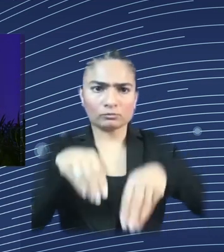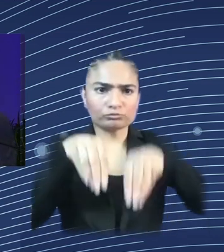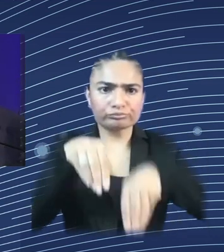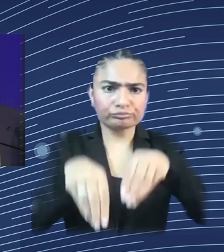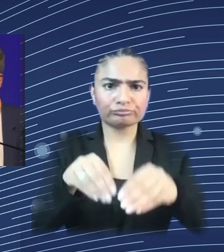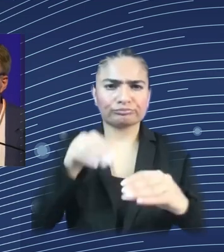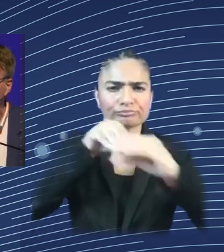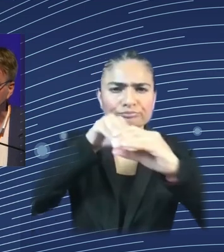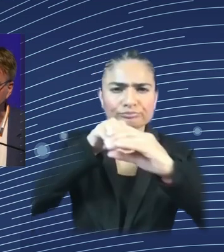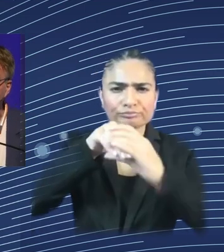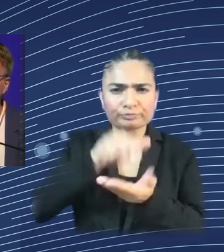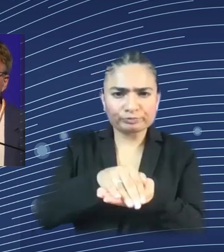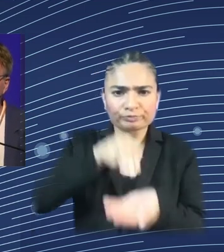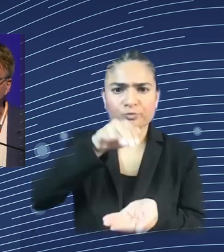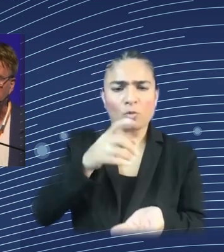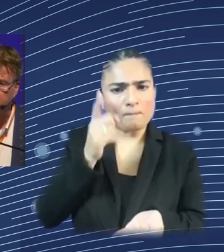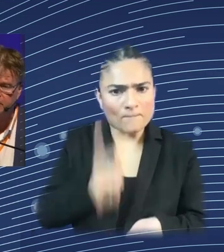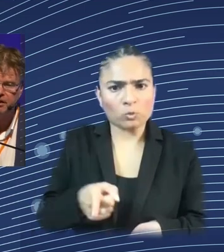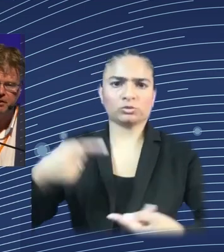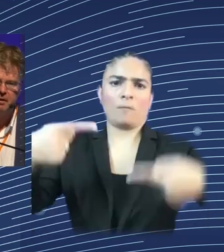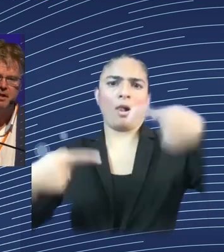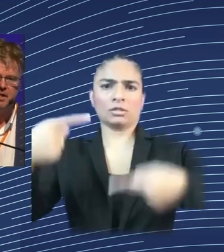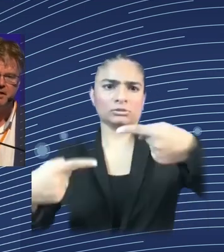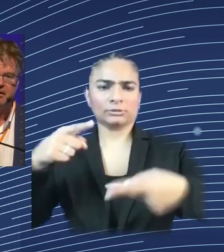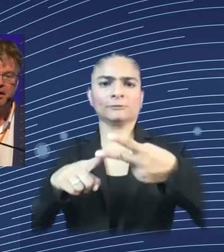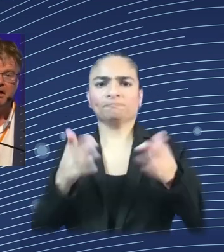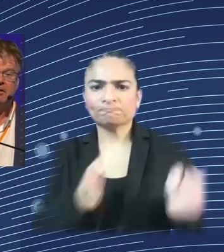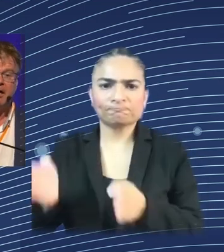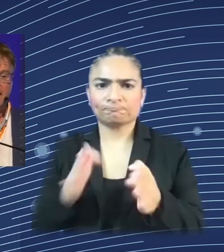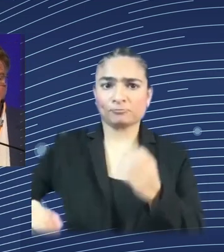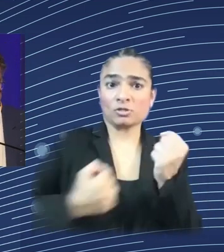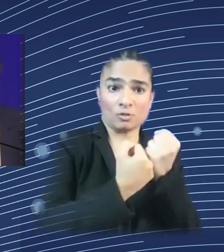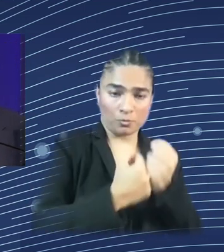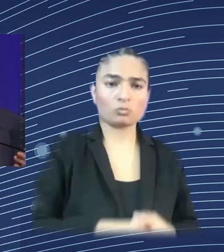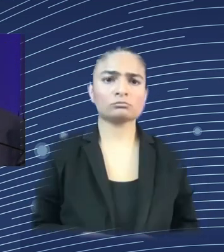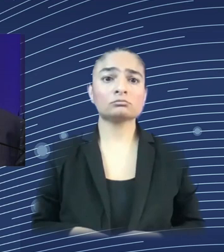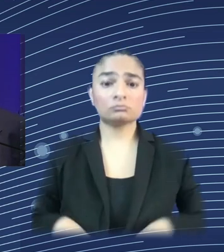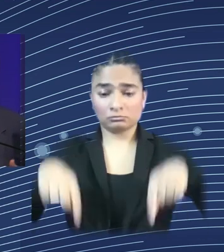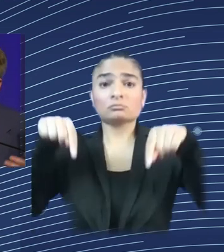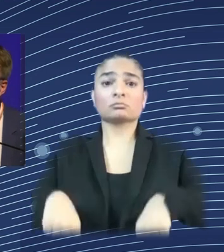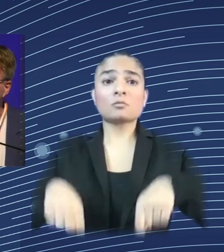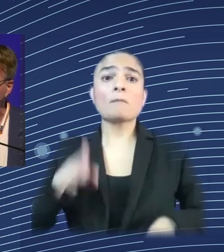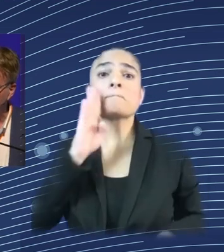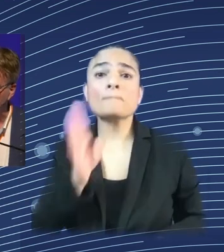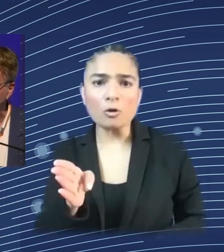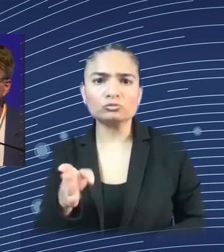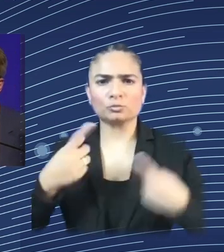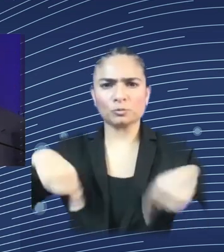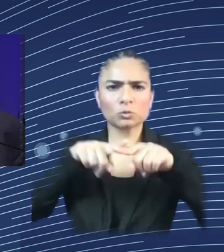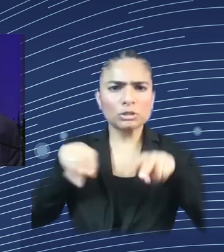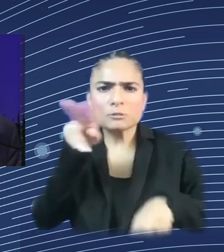and improve administration, which includes also digitalization. And there, in this chapter already is